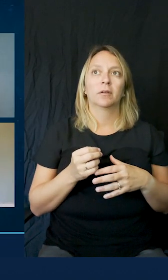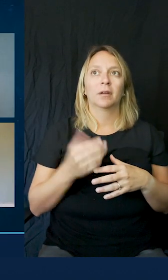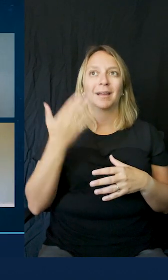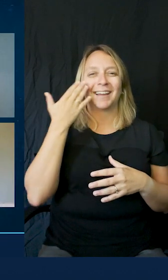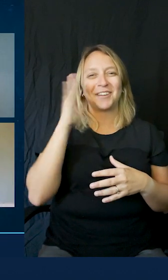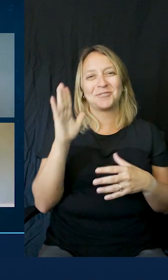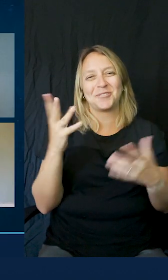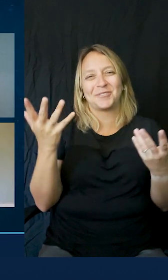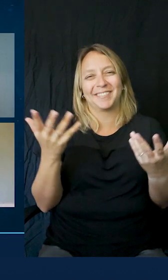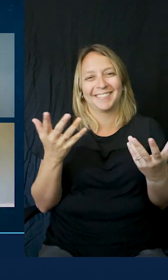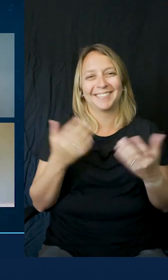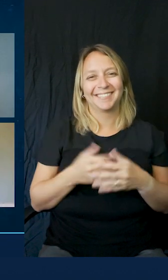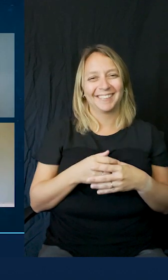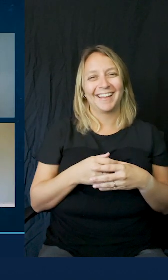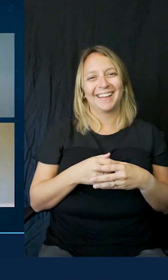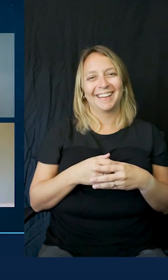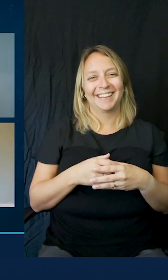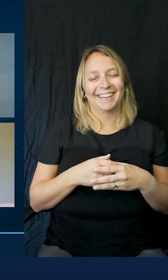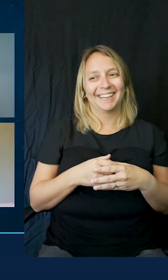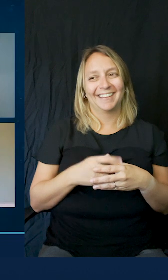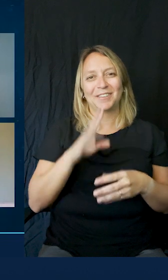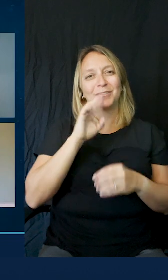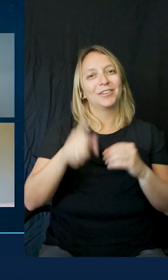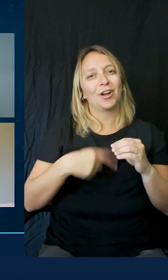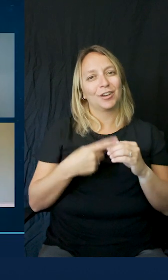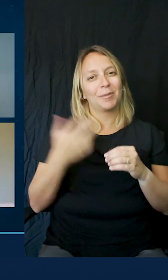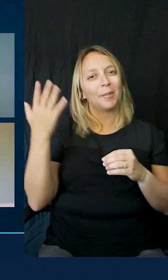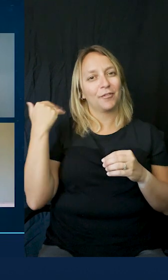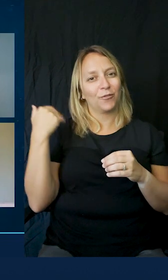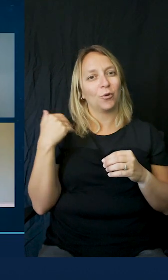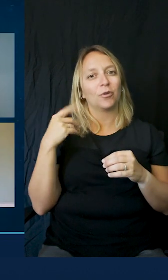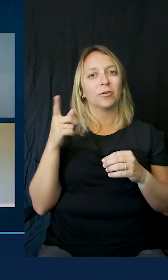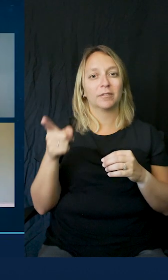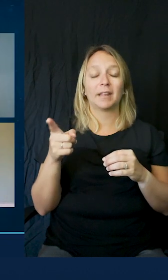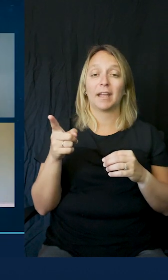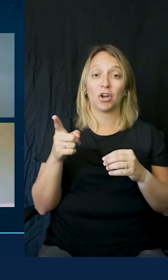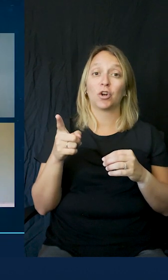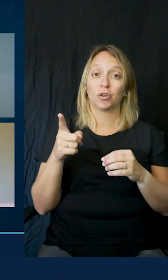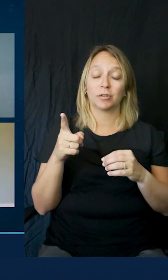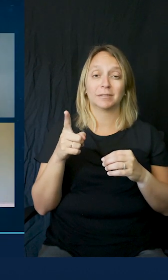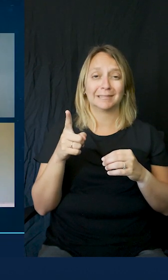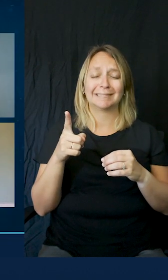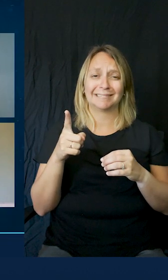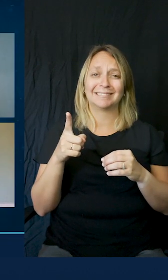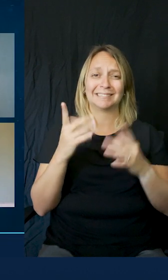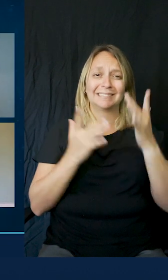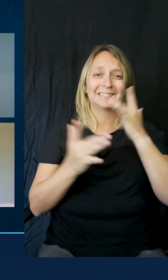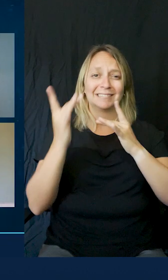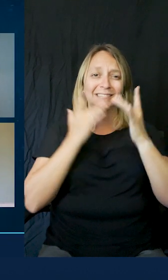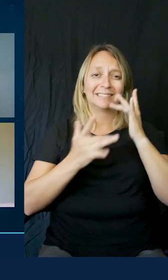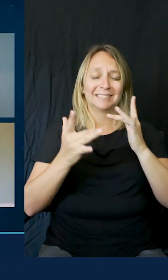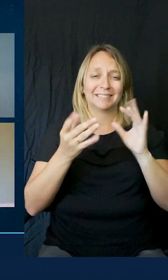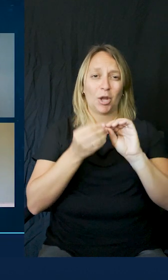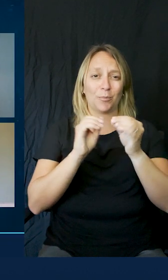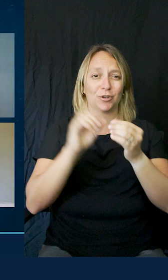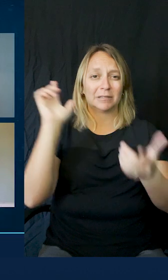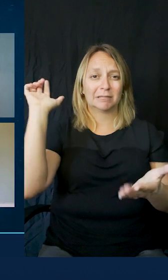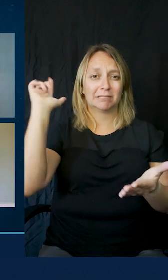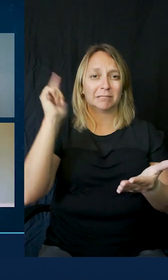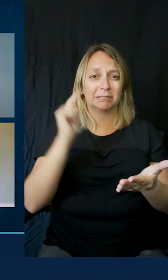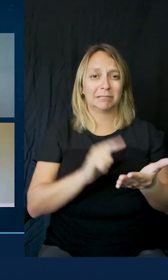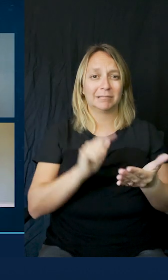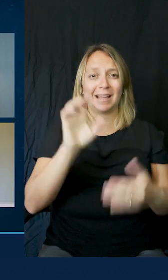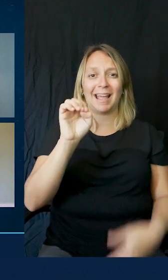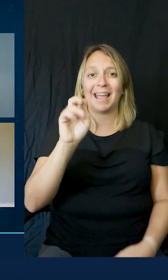know. it's as we've talked about before. They are critically endangered, and I think we really need to use this